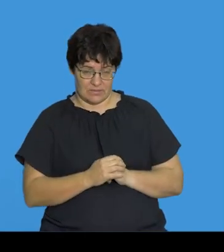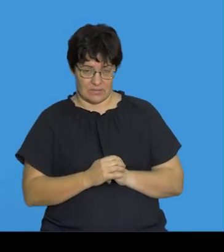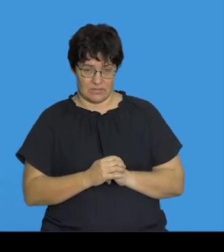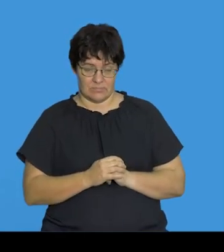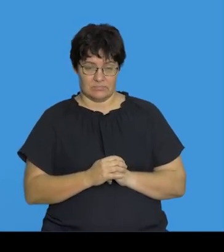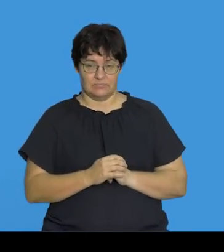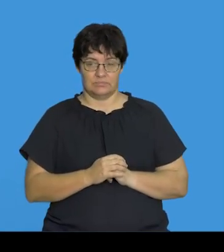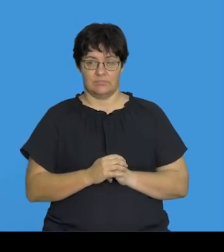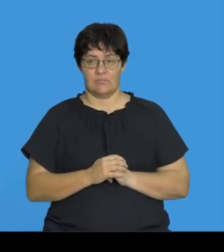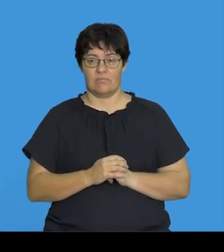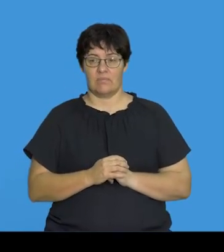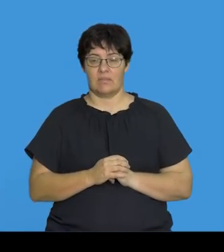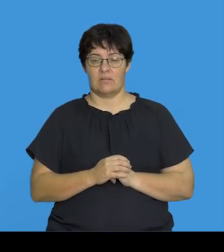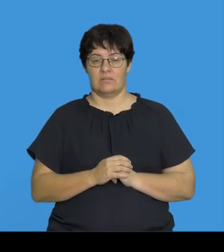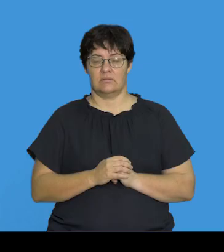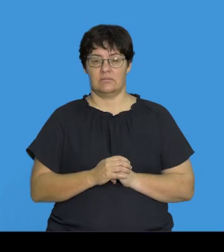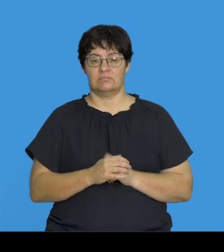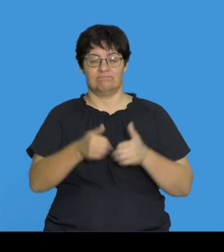molecules. So it occurs in the ribosome.